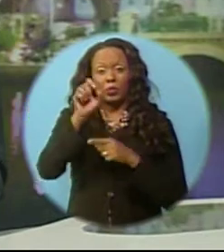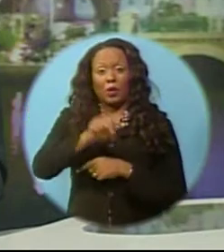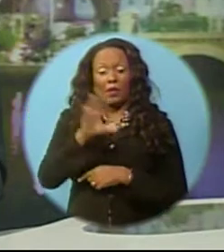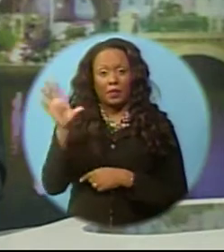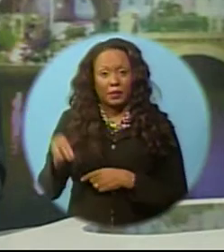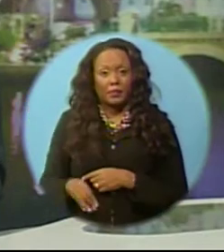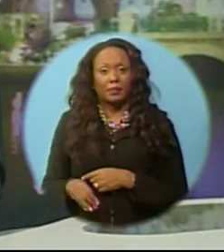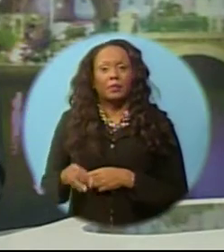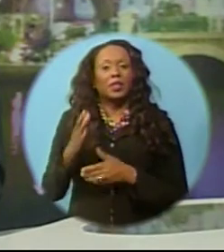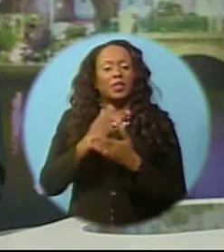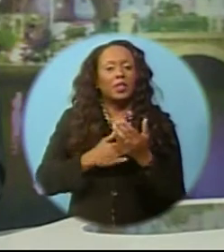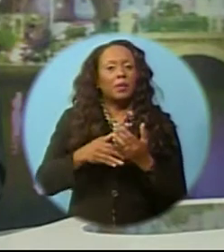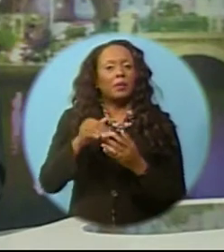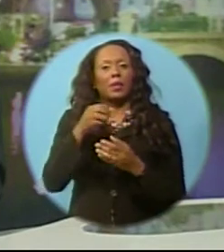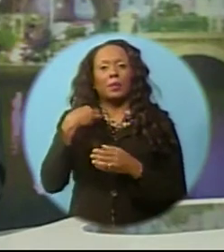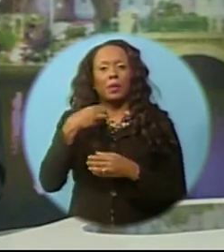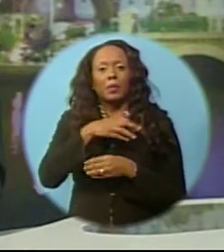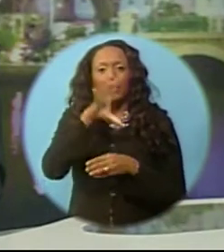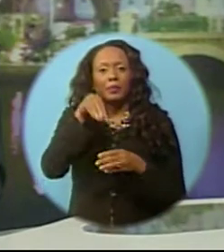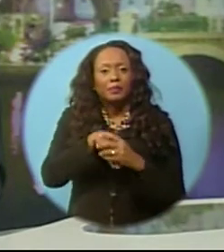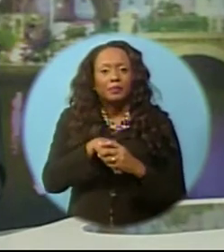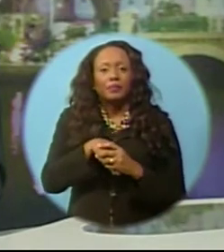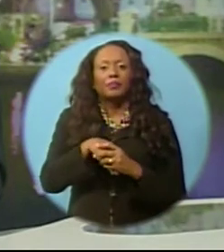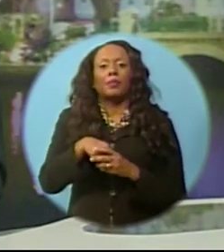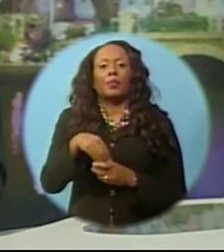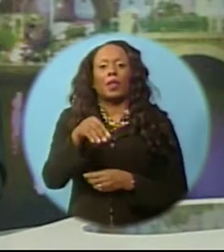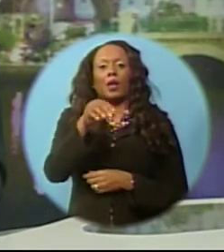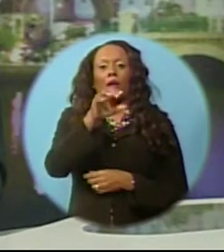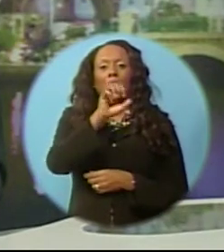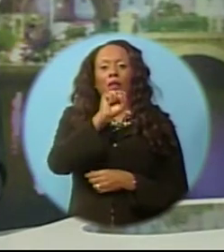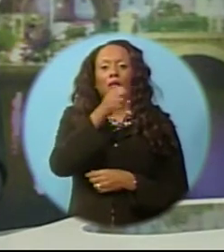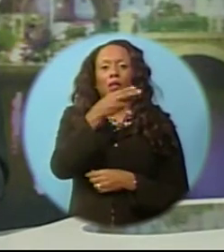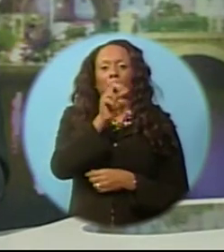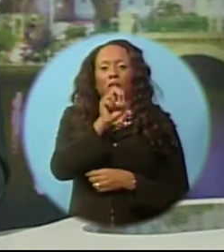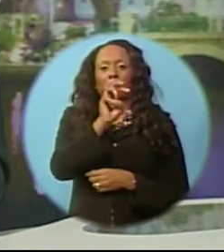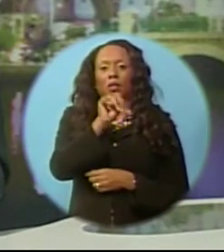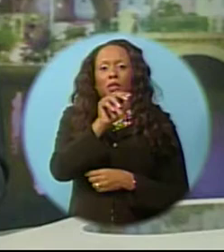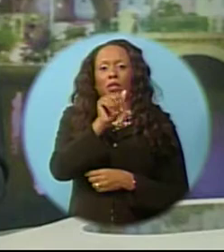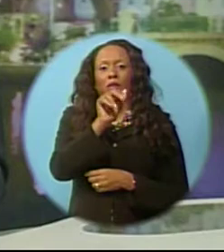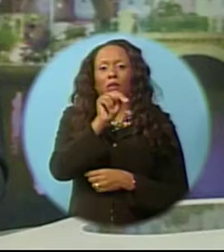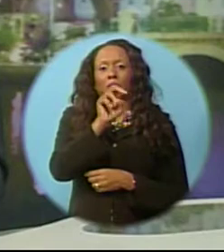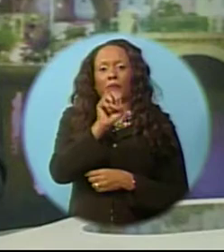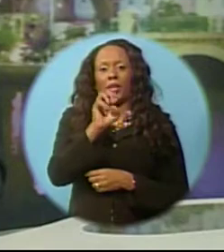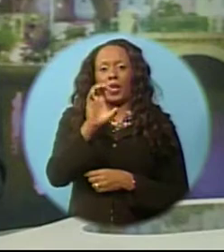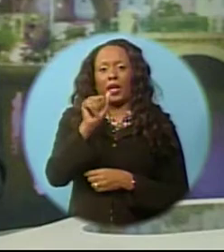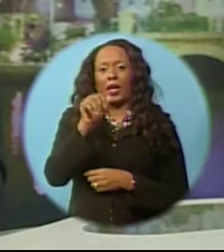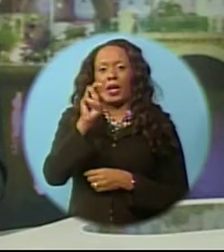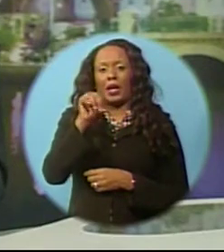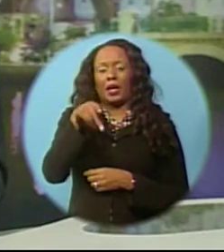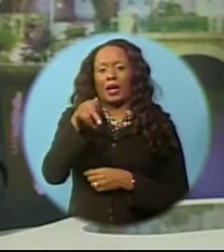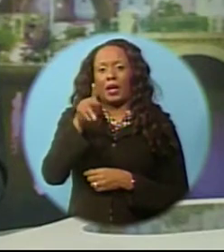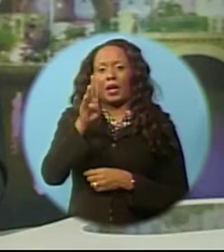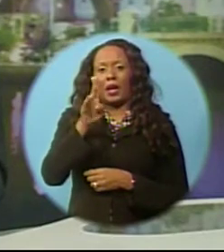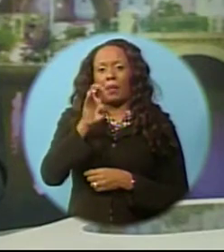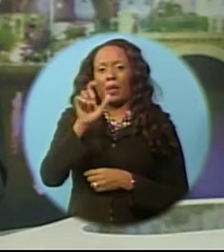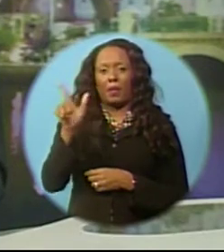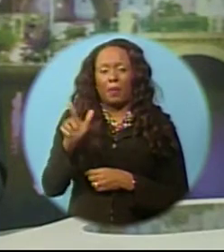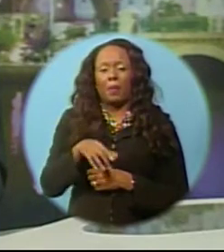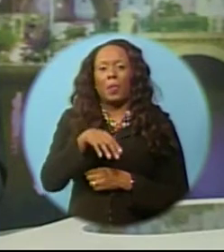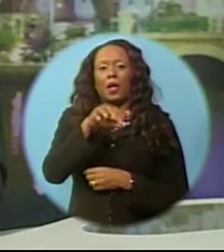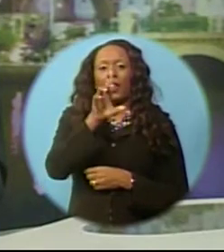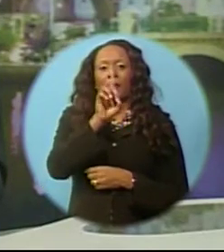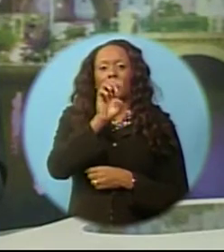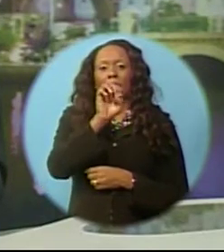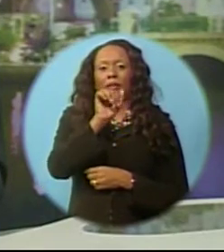reads Stephanie Taylor, captain, Shakira Selman, the vice, Marissa Aguilera, Shemaine Campbell, Shamelia Connell, Brittany